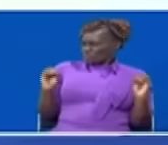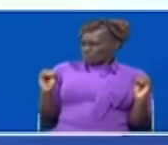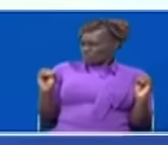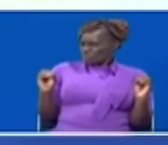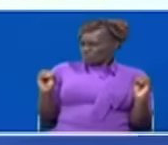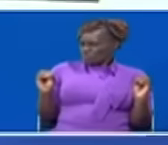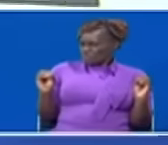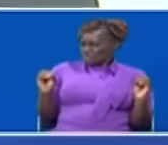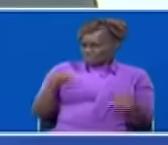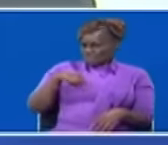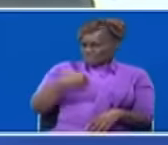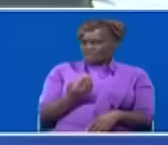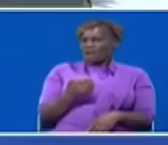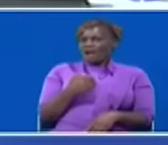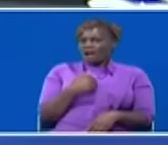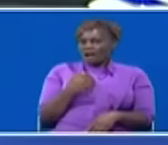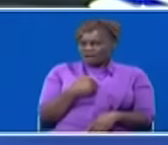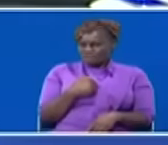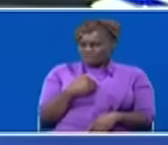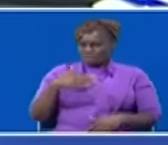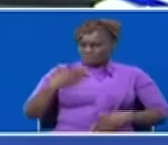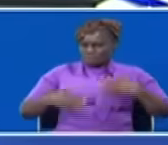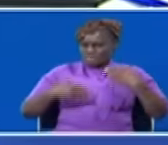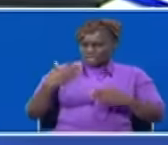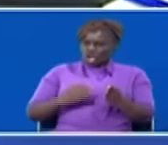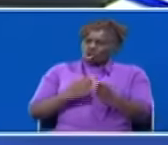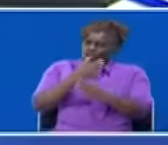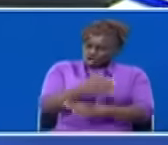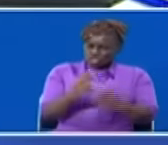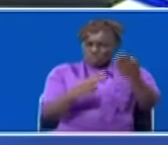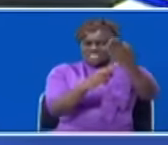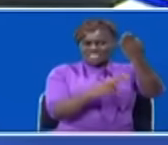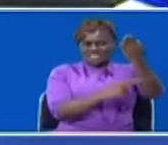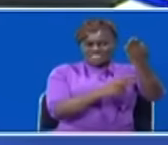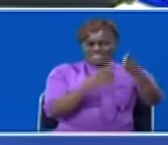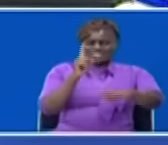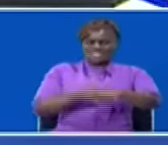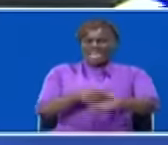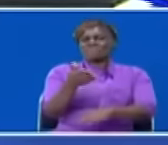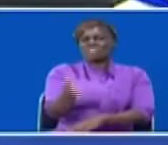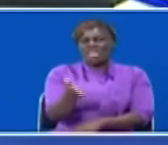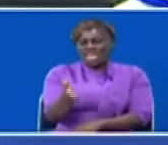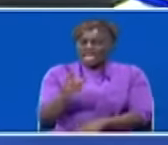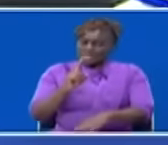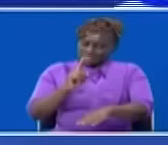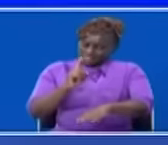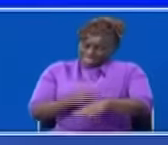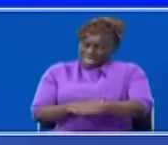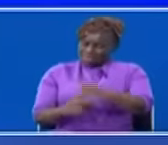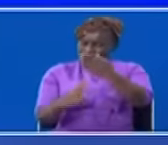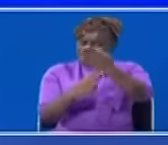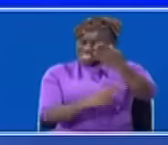Yvonne, I have the habit of crossing a bridge when I come to it. Okay. When I get to that